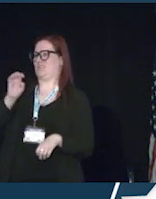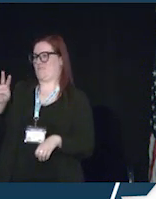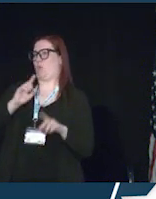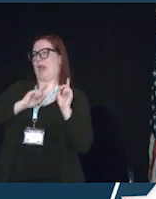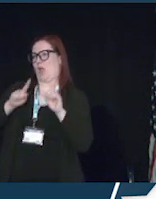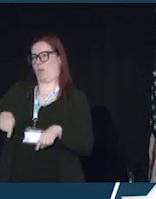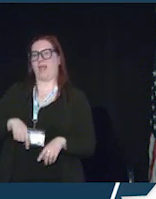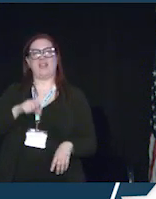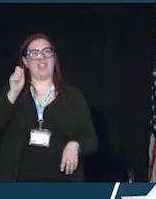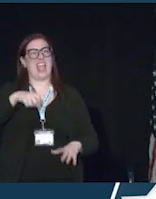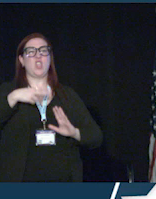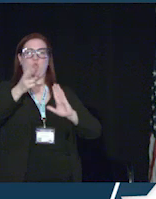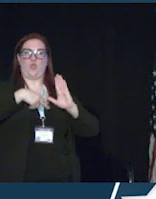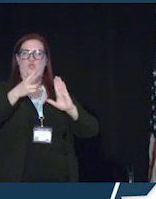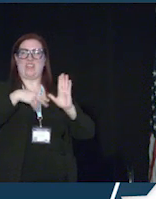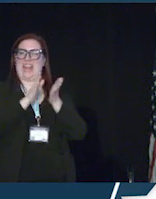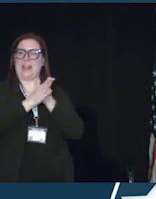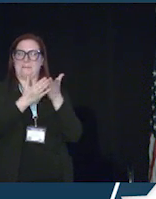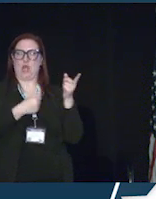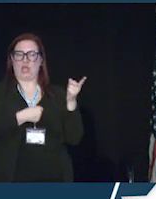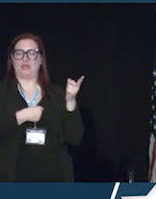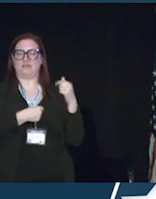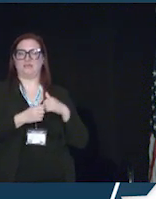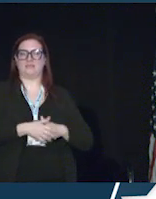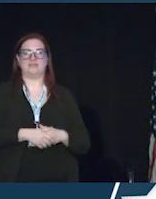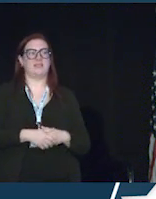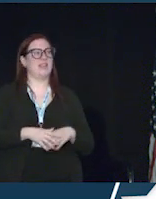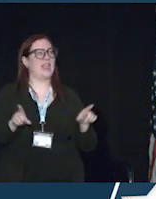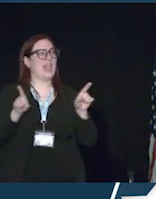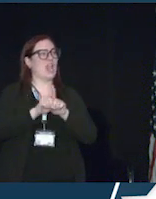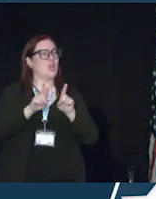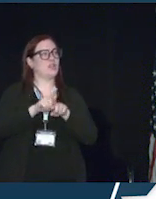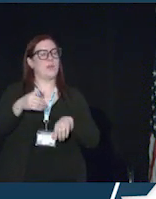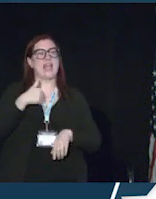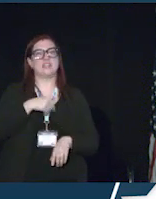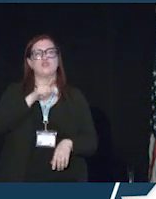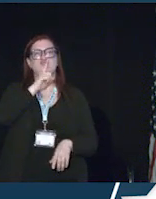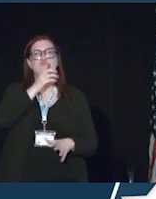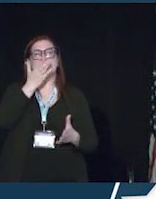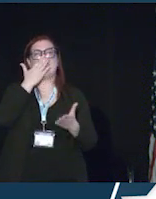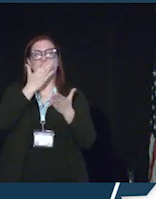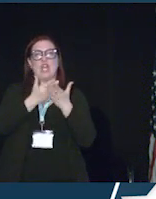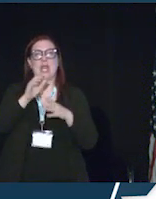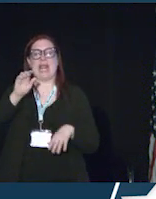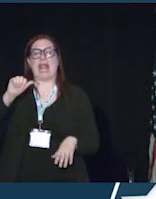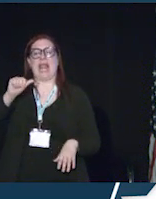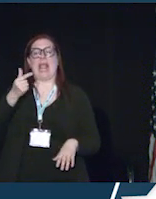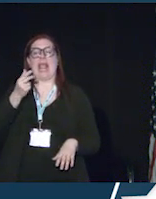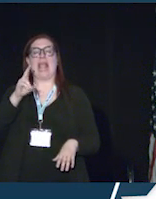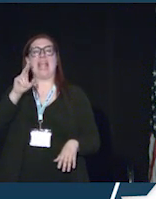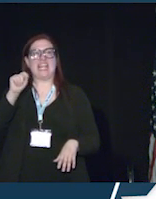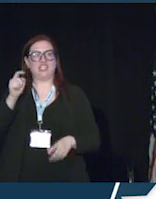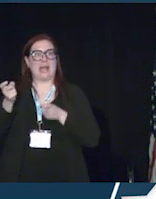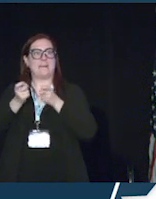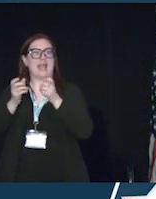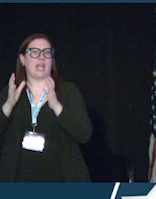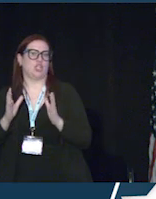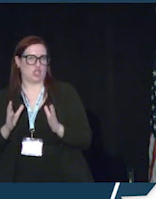Exactly, which you can read about in the book, and also has a really good agent, I believe, and a manager,